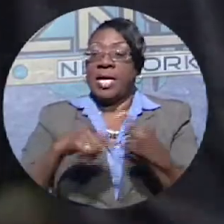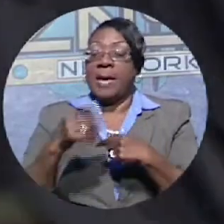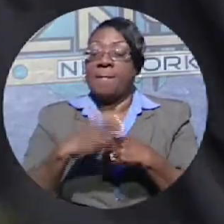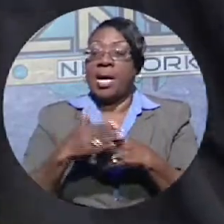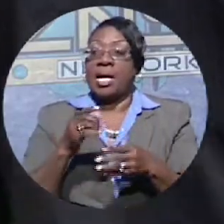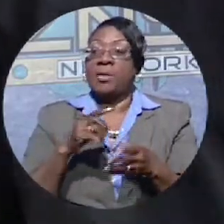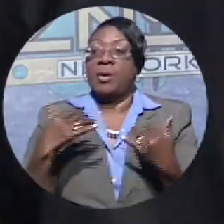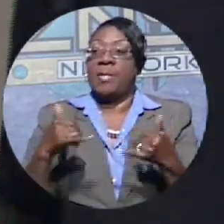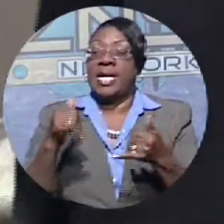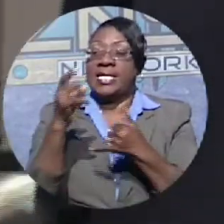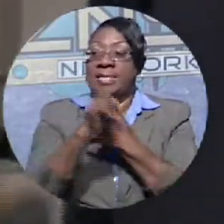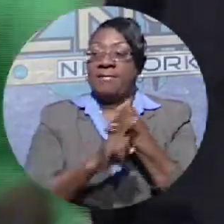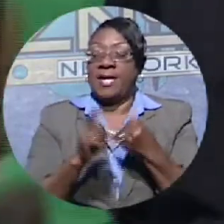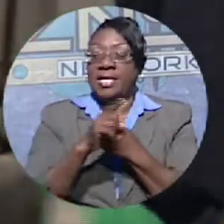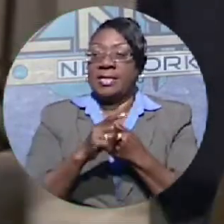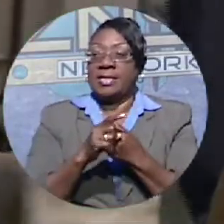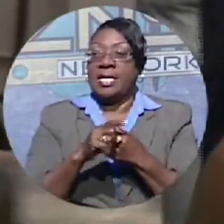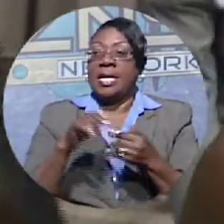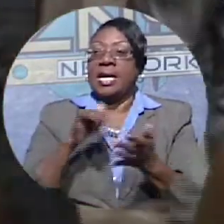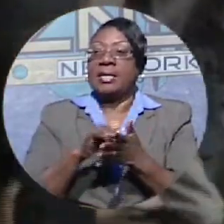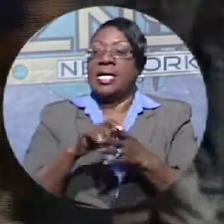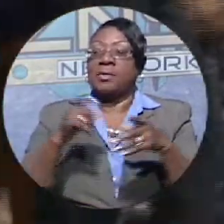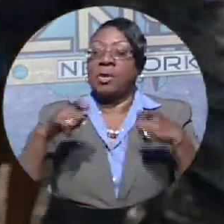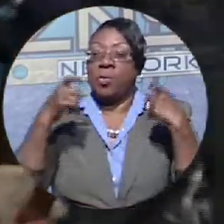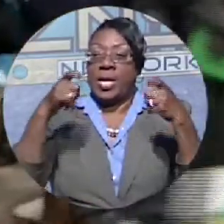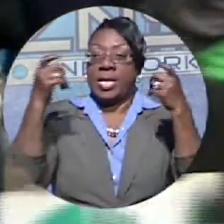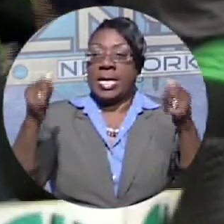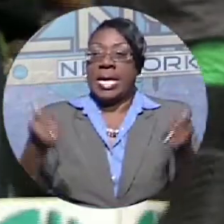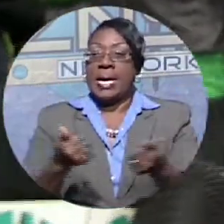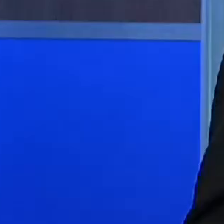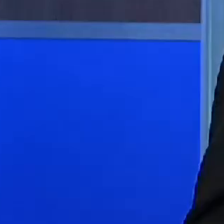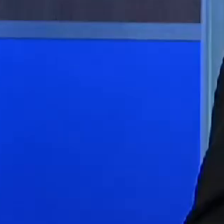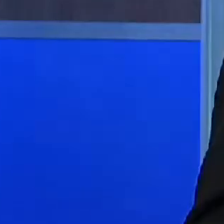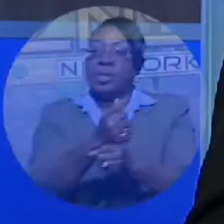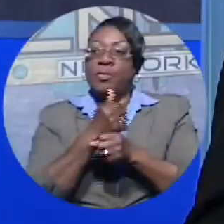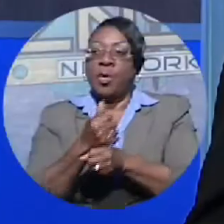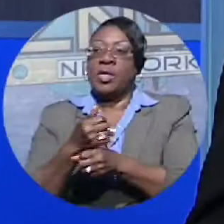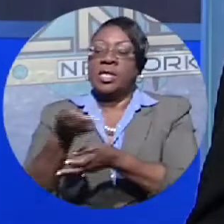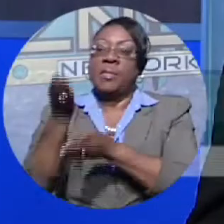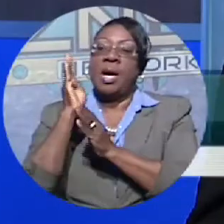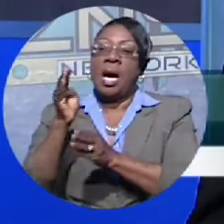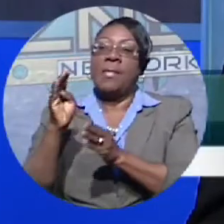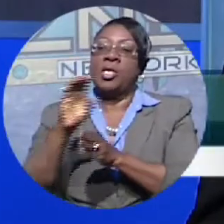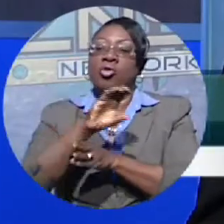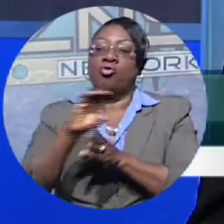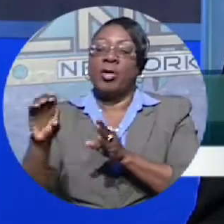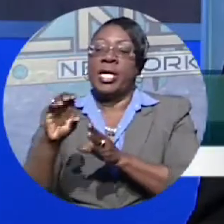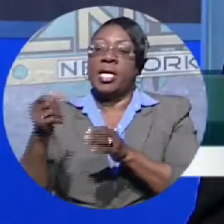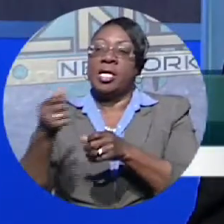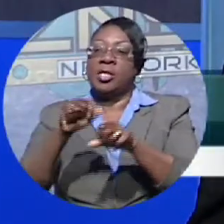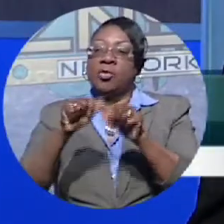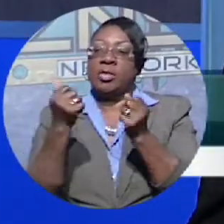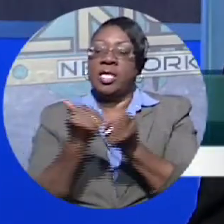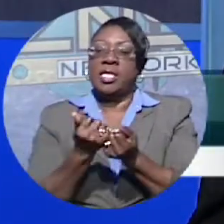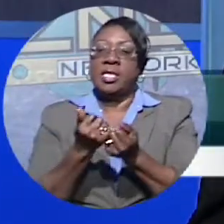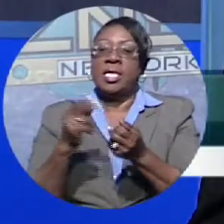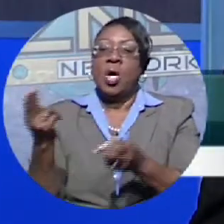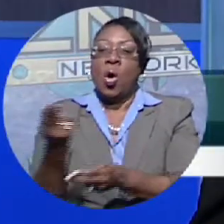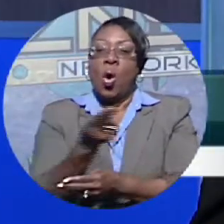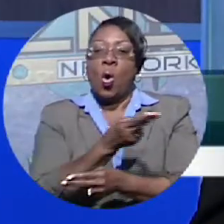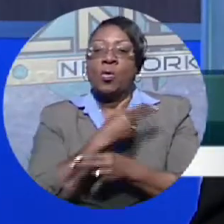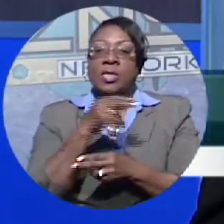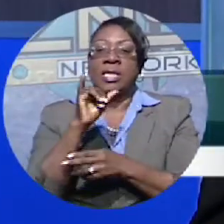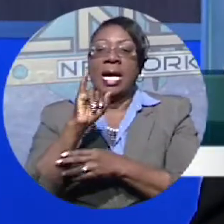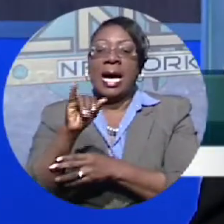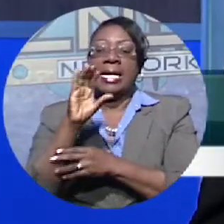played defense in the second half, and that's what won the game, defense. The Bahamas Cricket Association hosting the ICC Americas Division